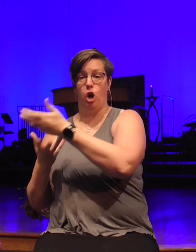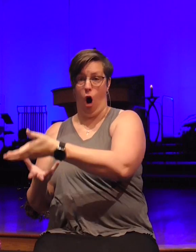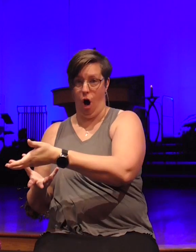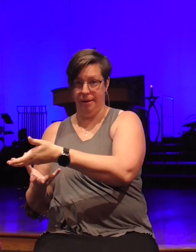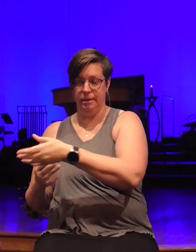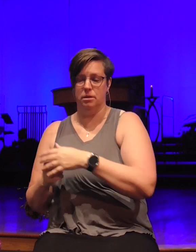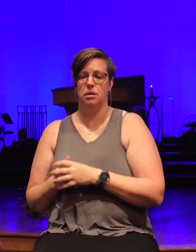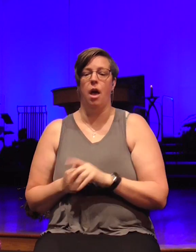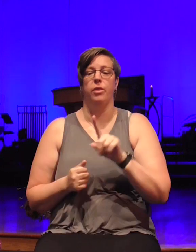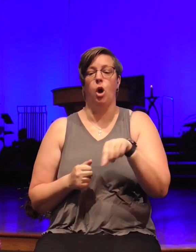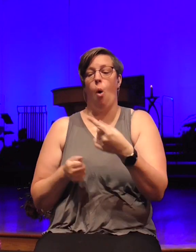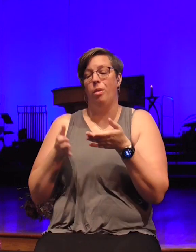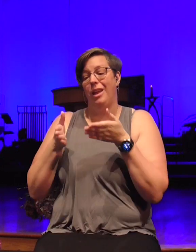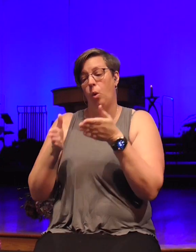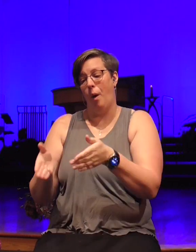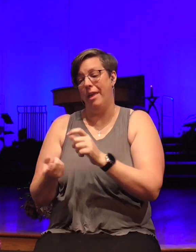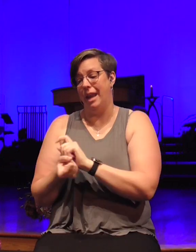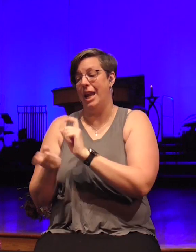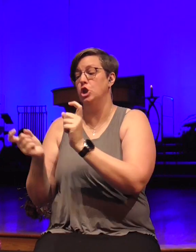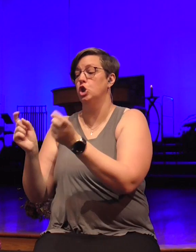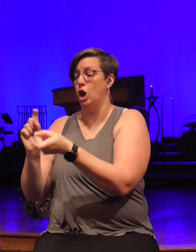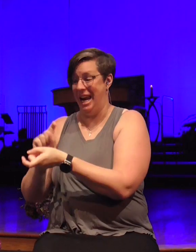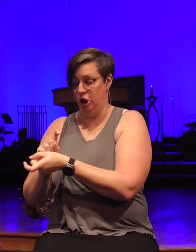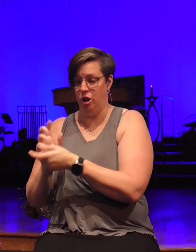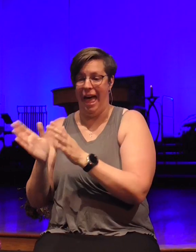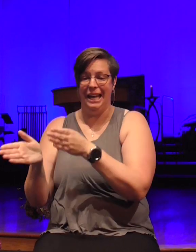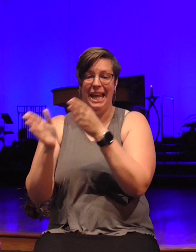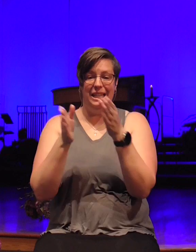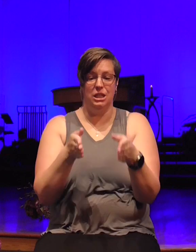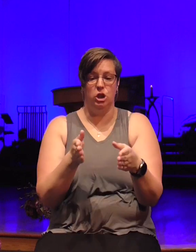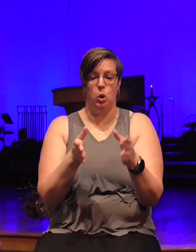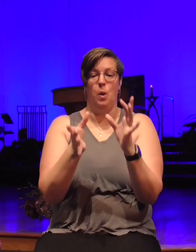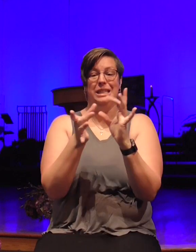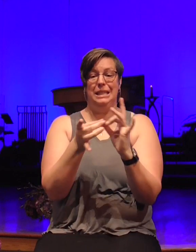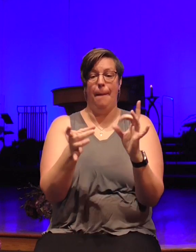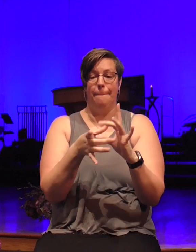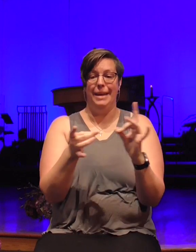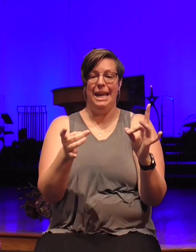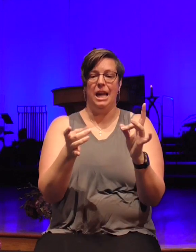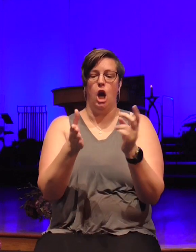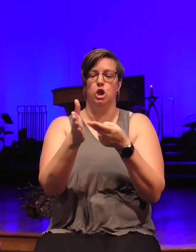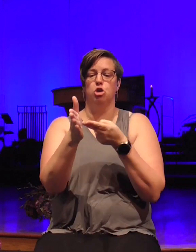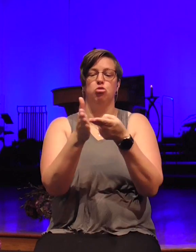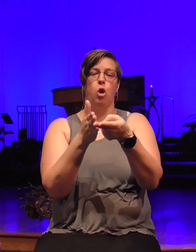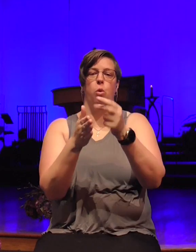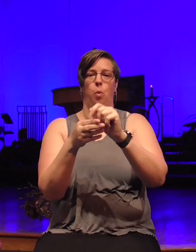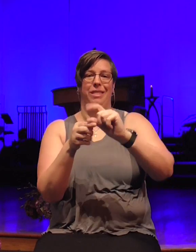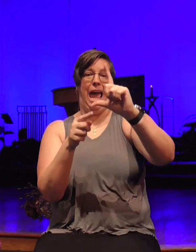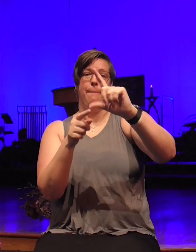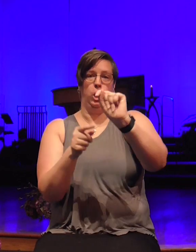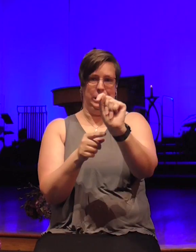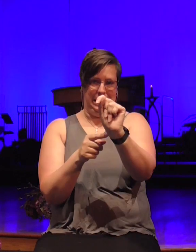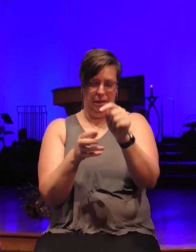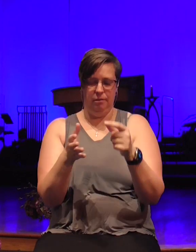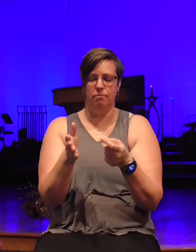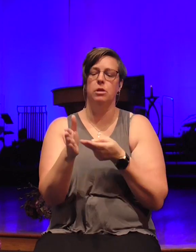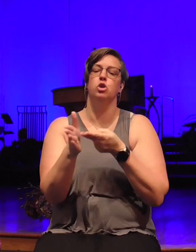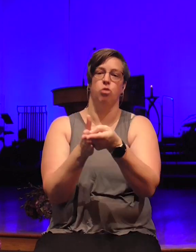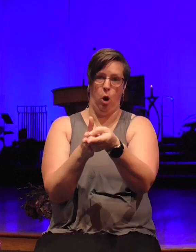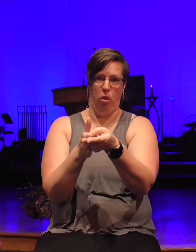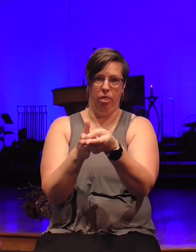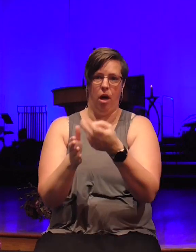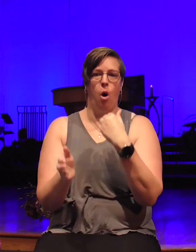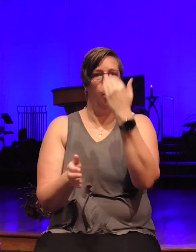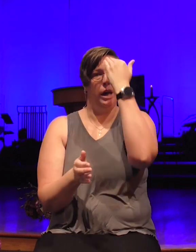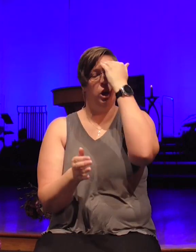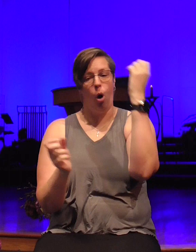to change the condition is to speak truth with a capital T to it, and to know that everything